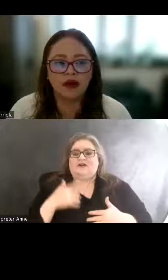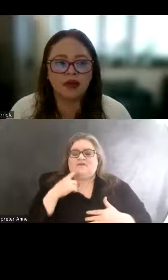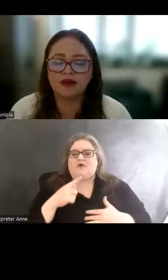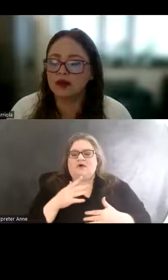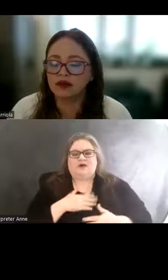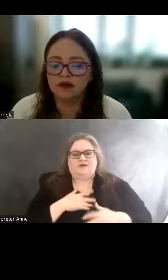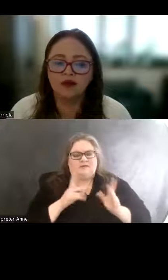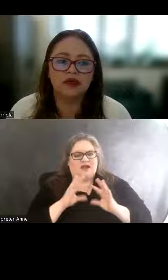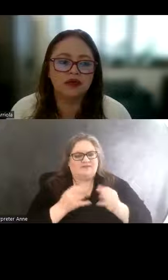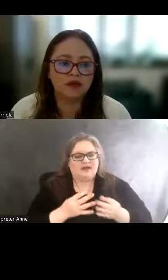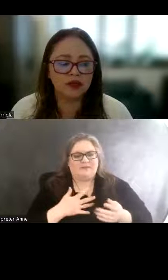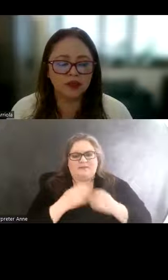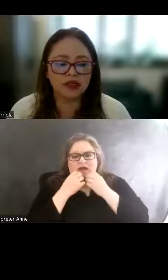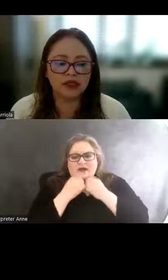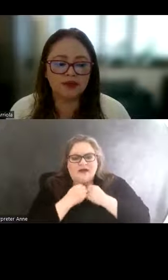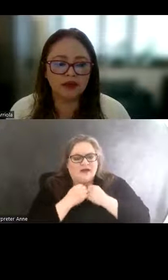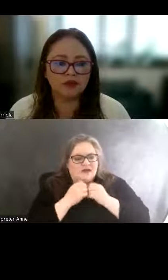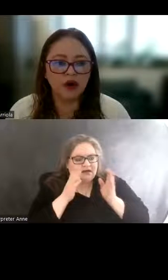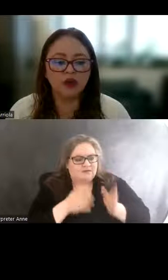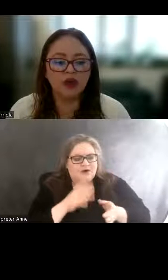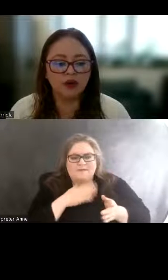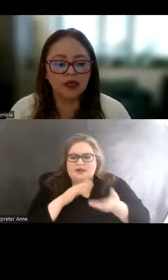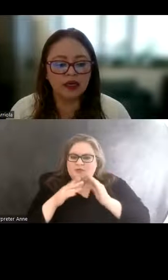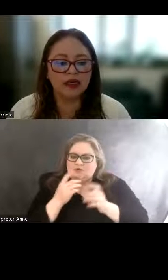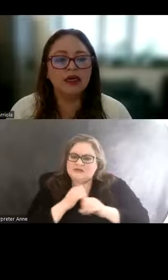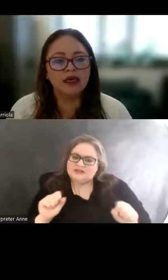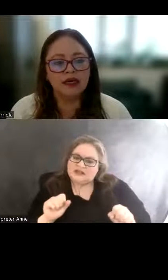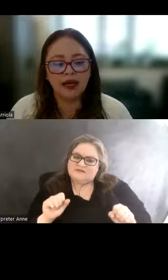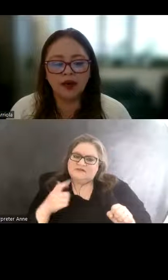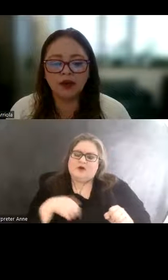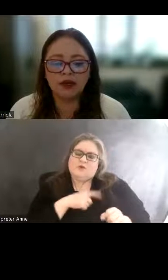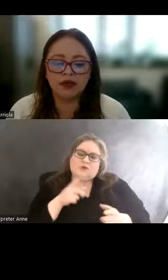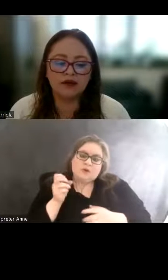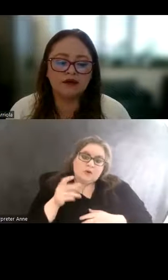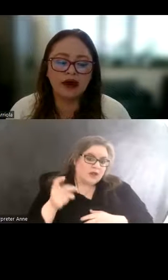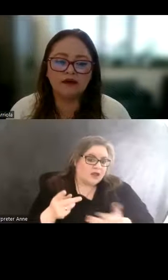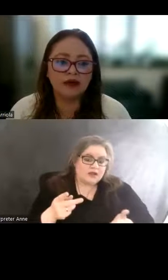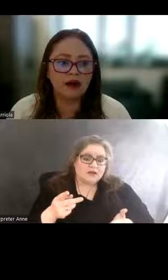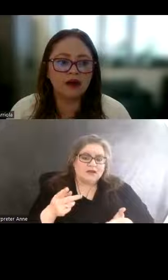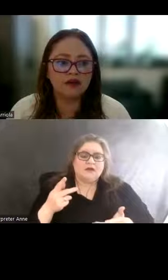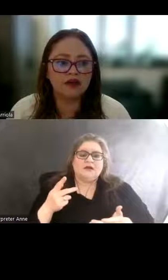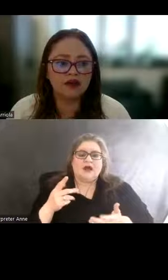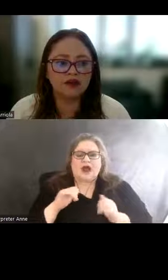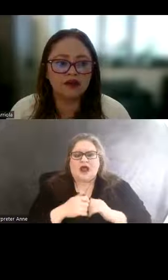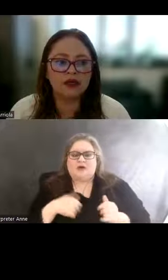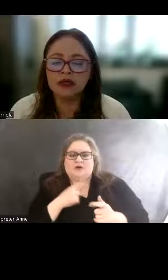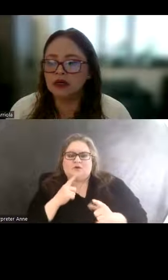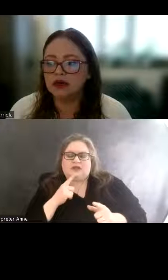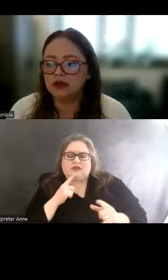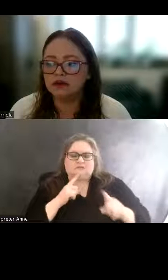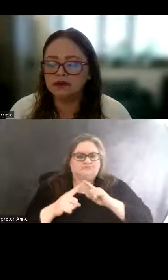my family, is my loved one, is my community safe? Are we okay? And how are we kind of having that